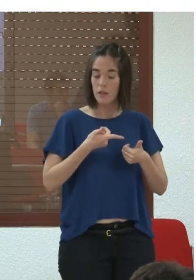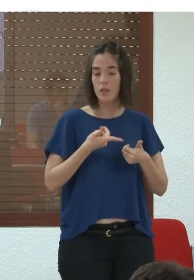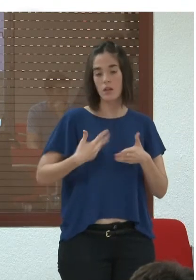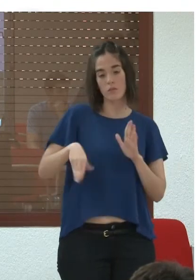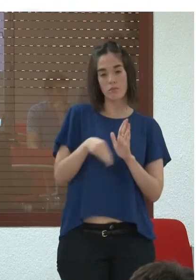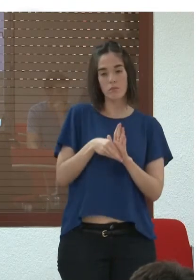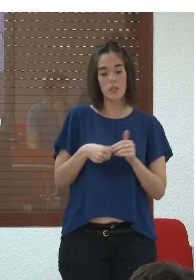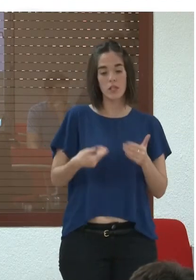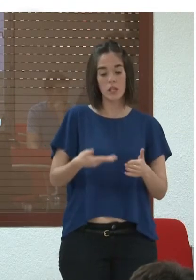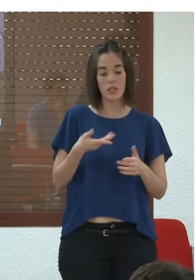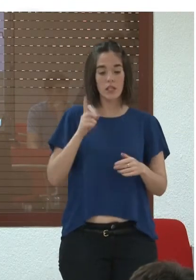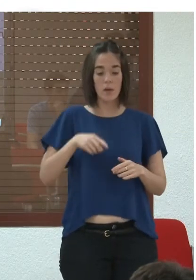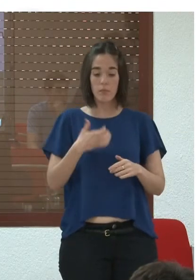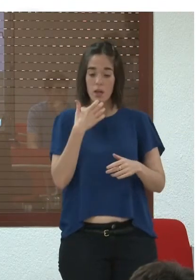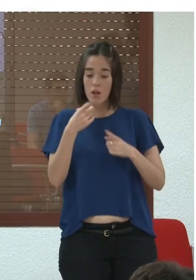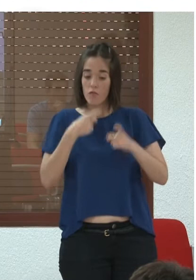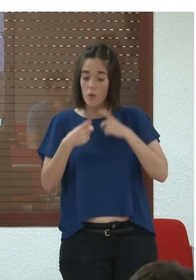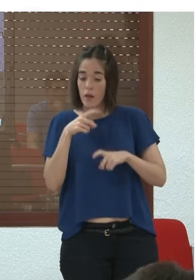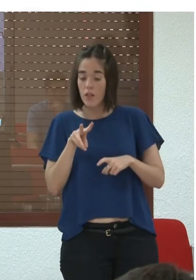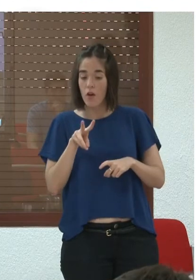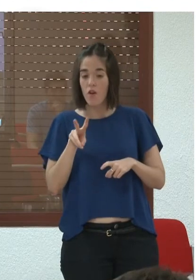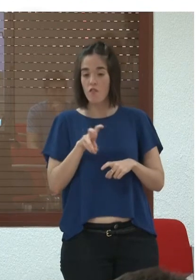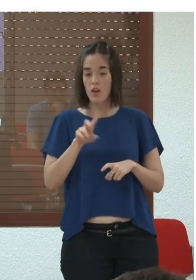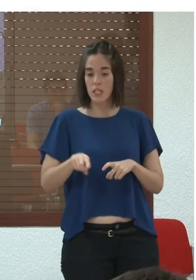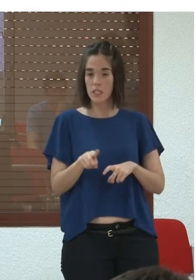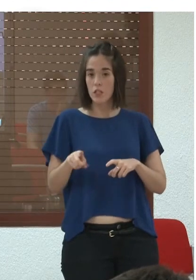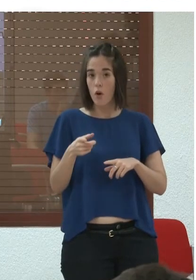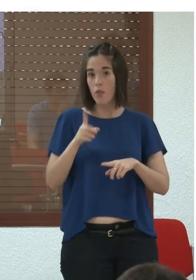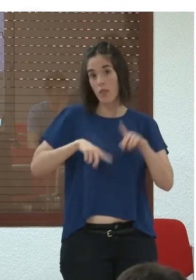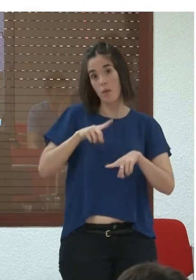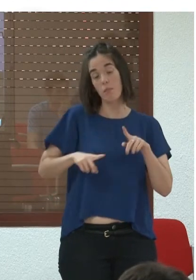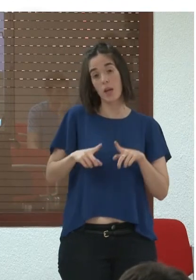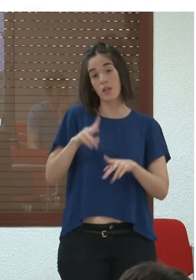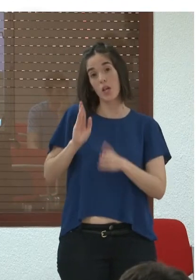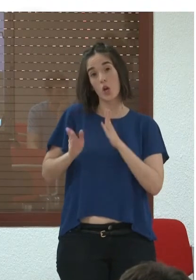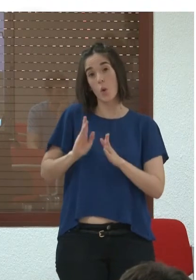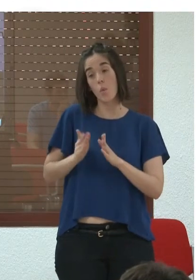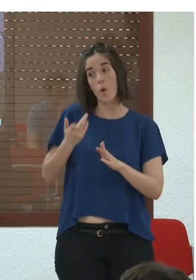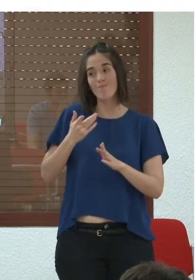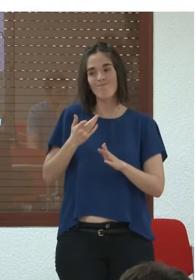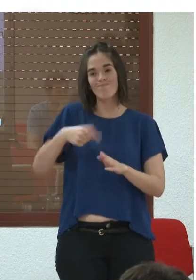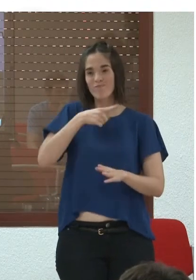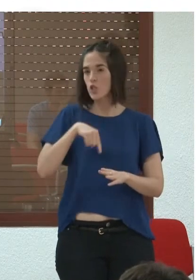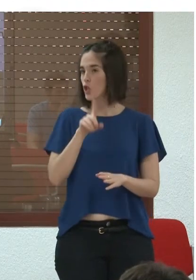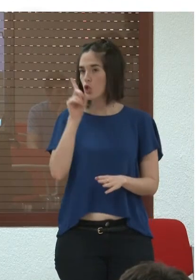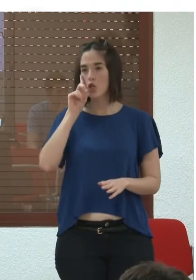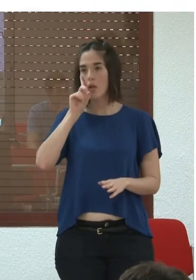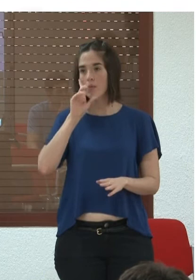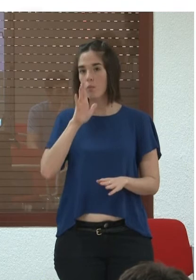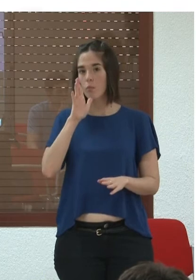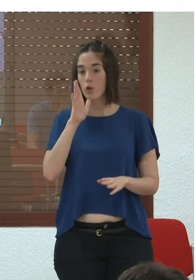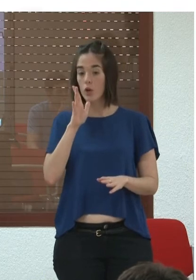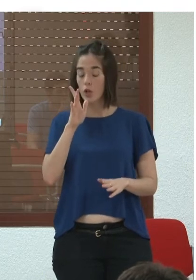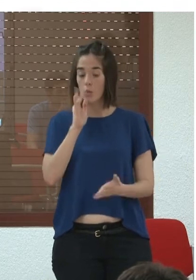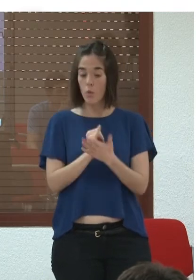of initiating the therapy and the gait. With regards to whether the information is useful or not,